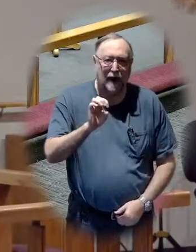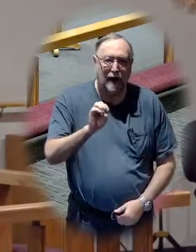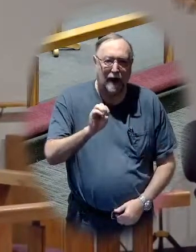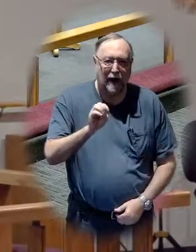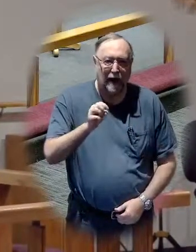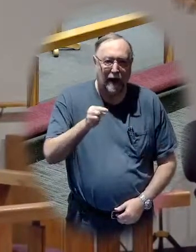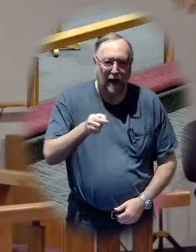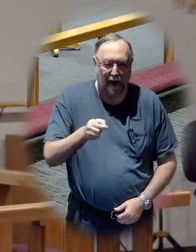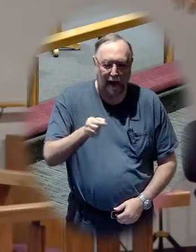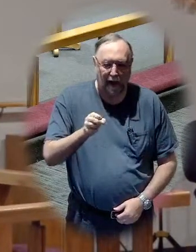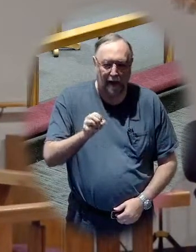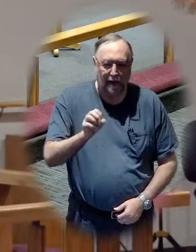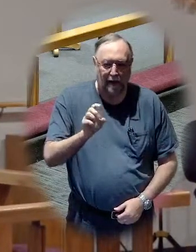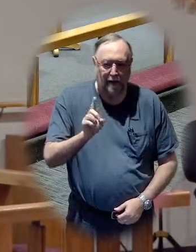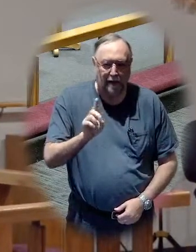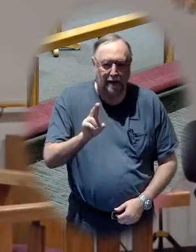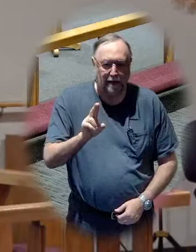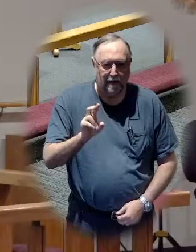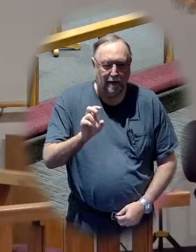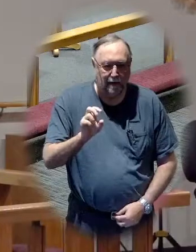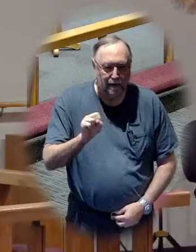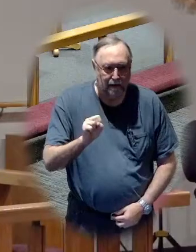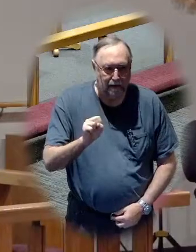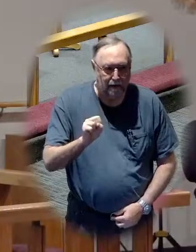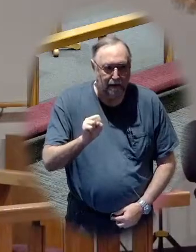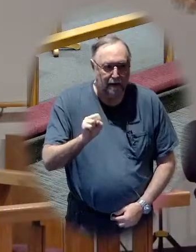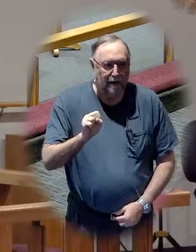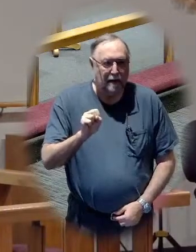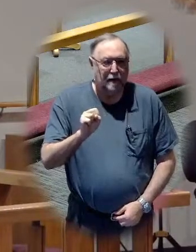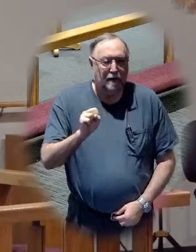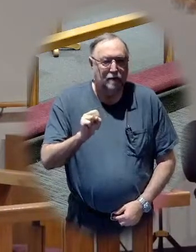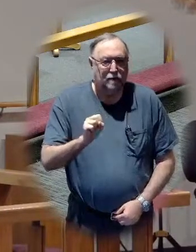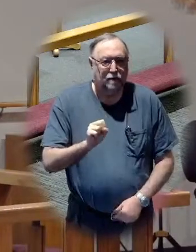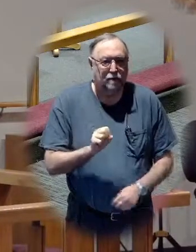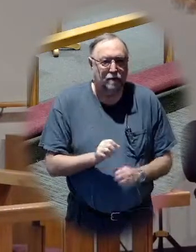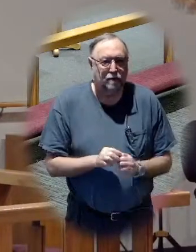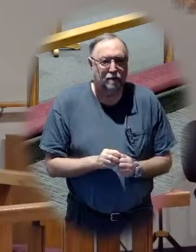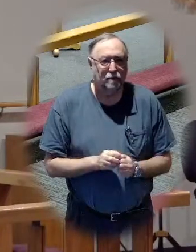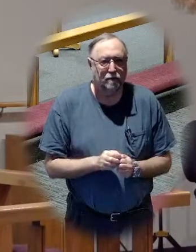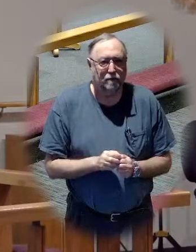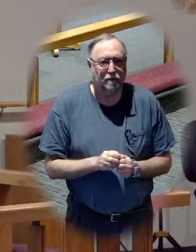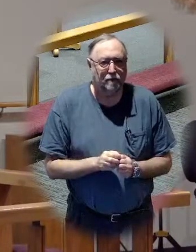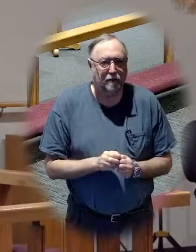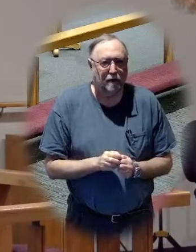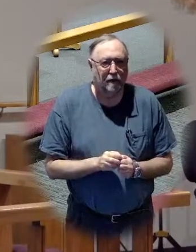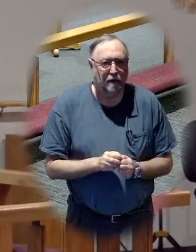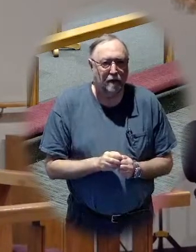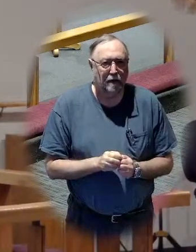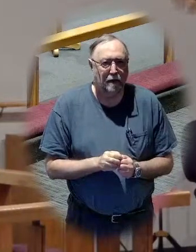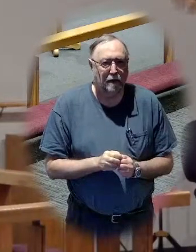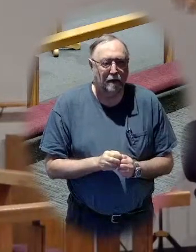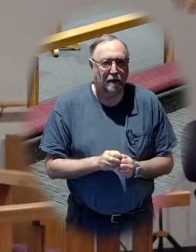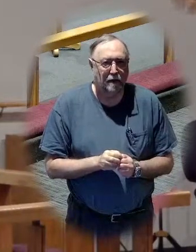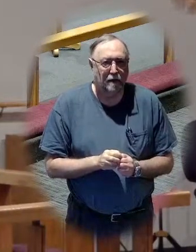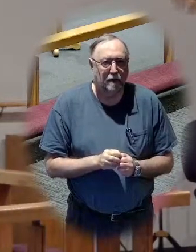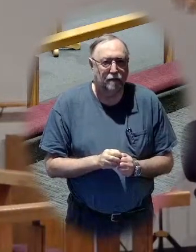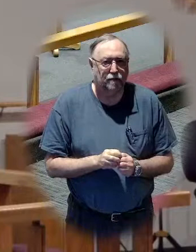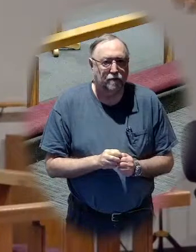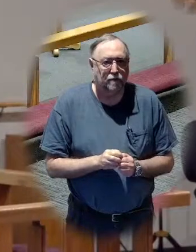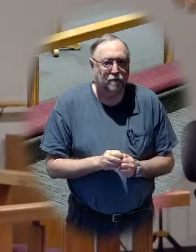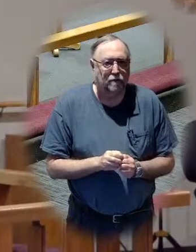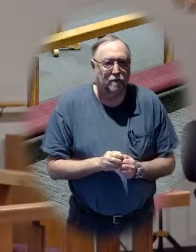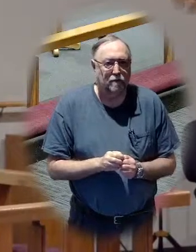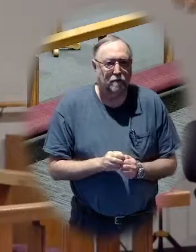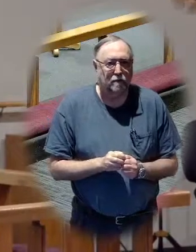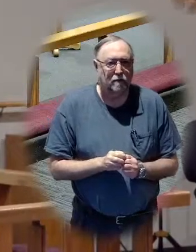but also, too, you know, just the opportunity to sing those Christmas hymns and songs, and